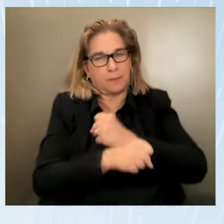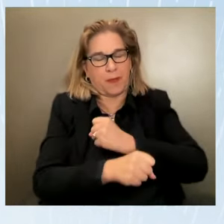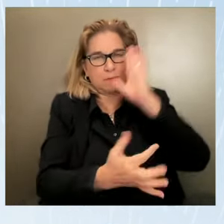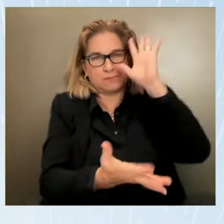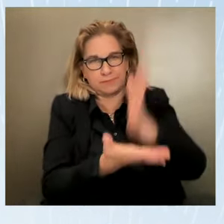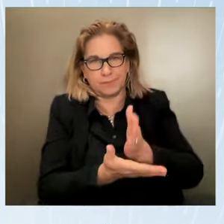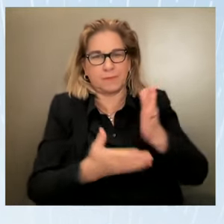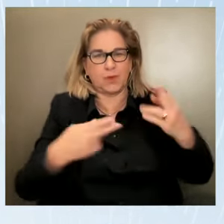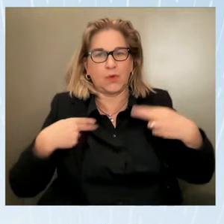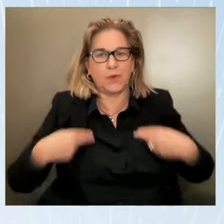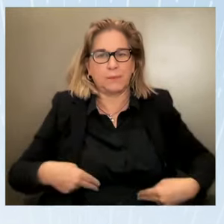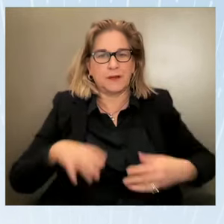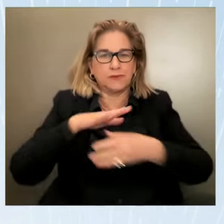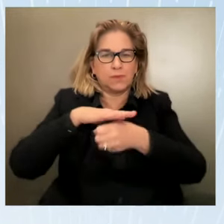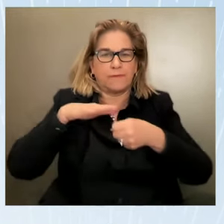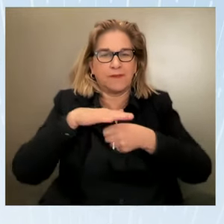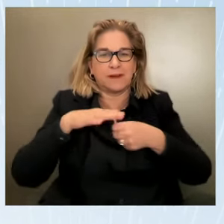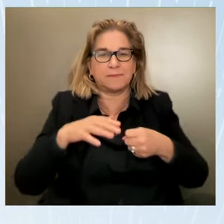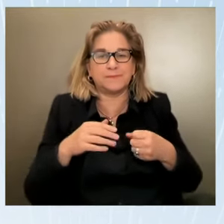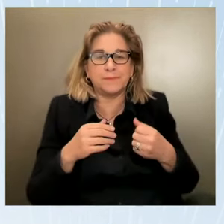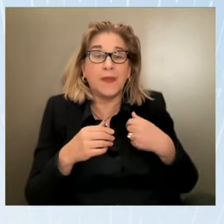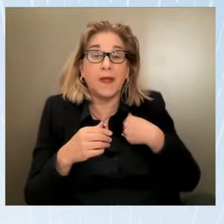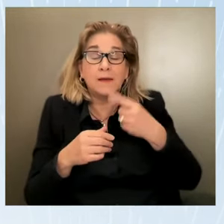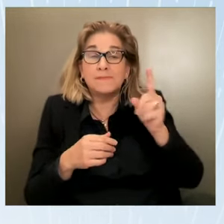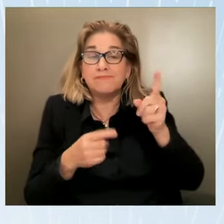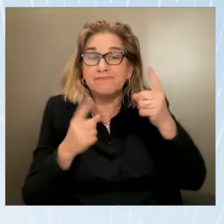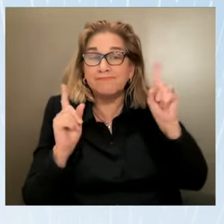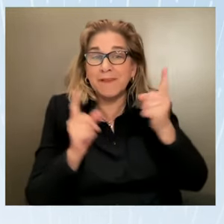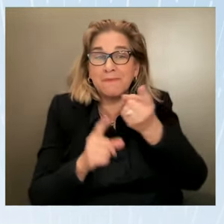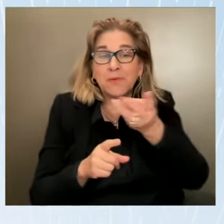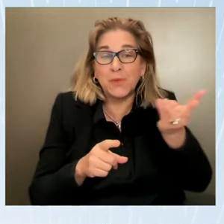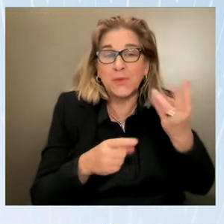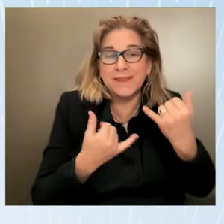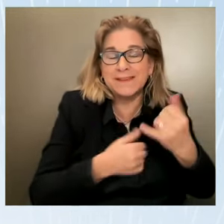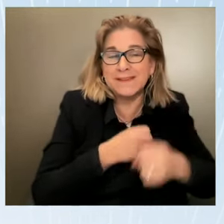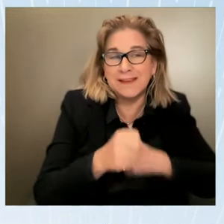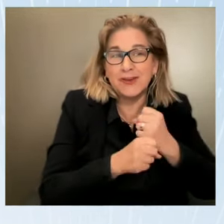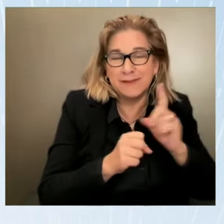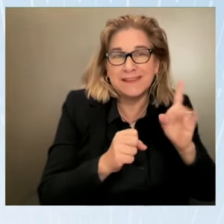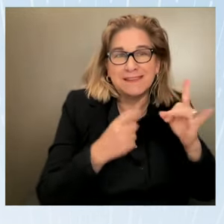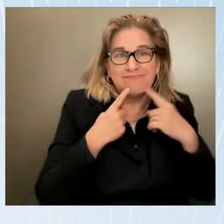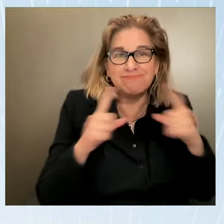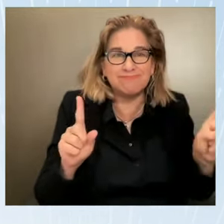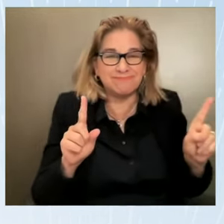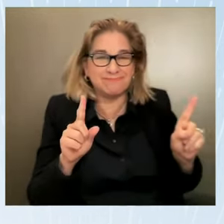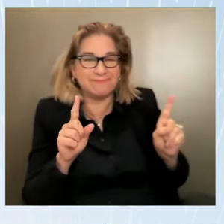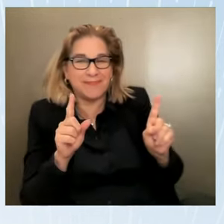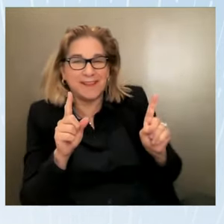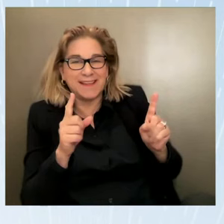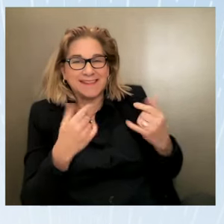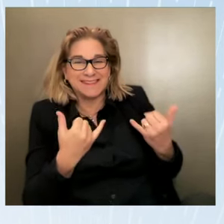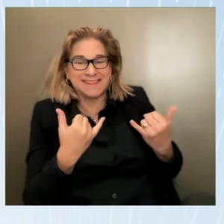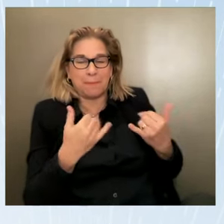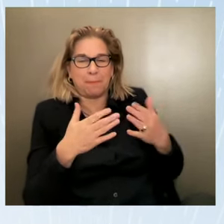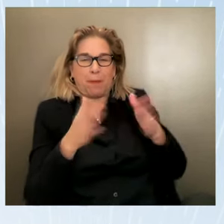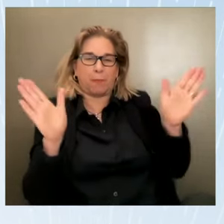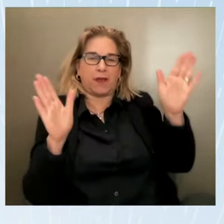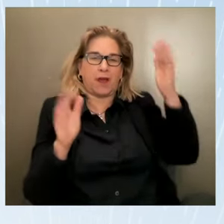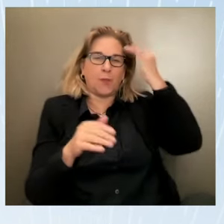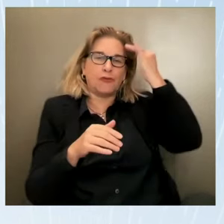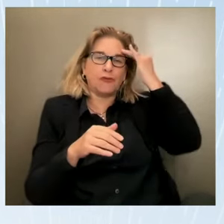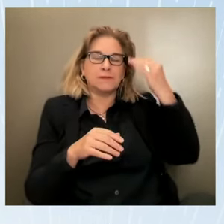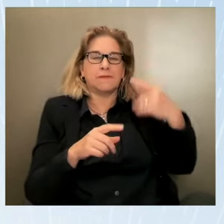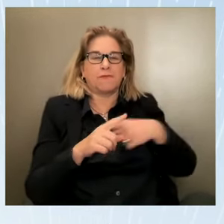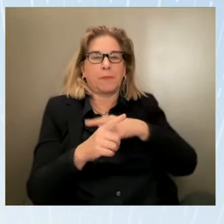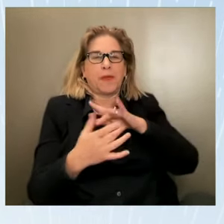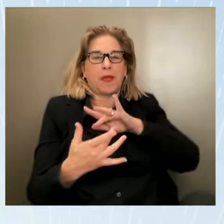past year. Earlier this month, the Public Awareness and Outreach Committee released its public guide for